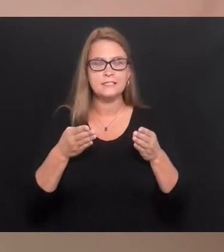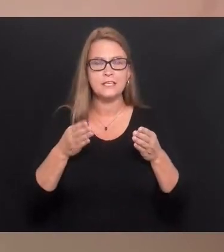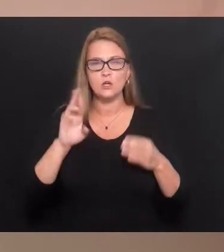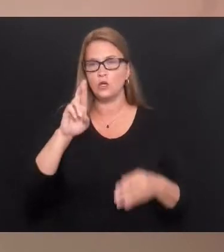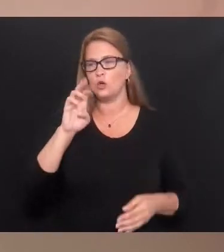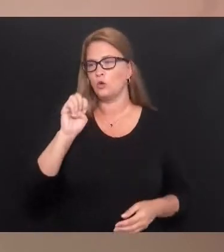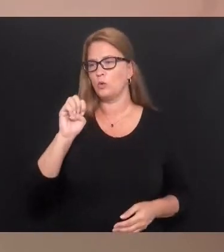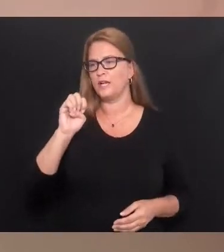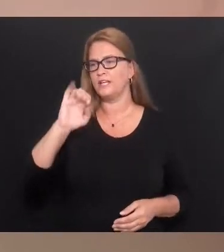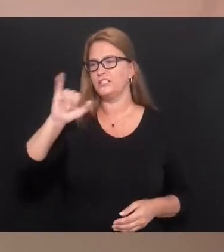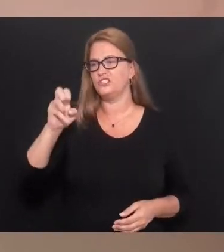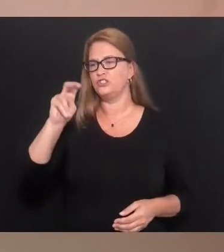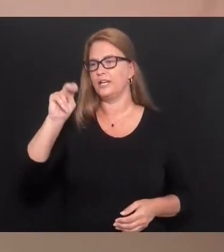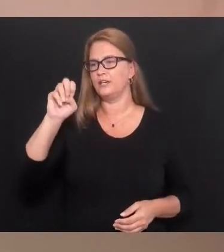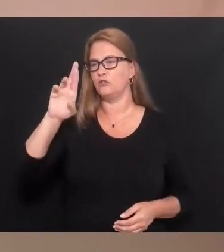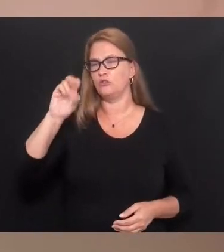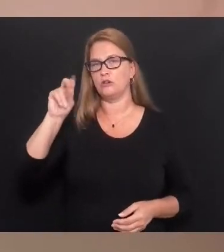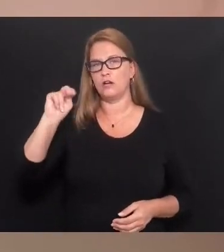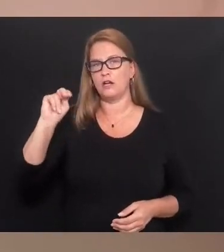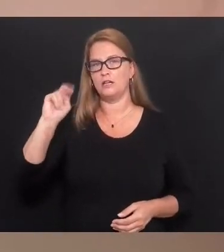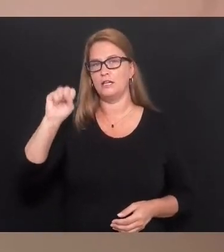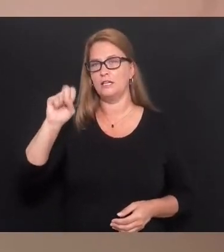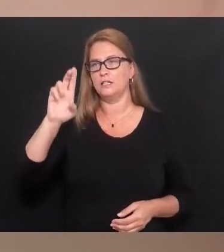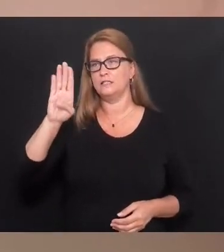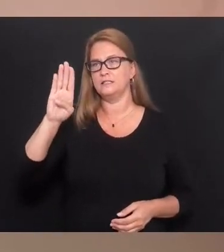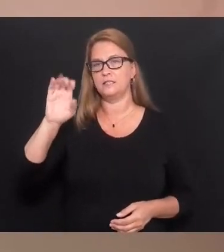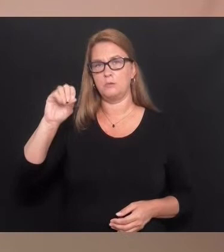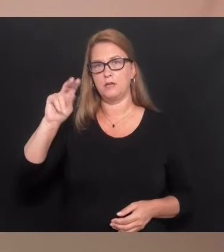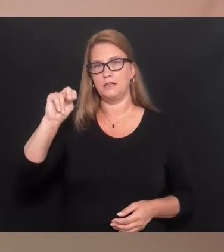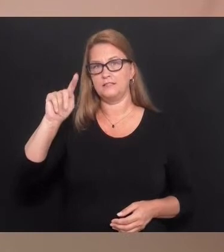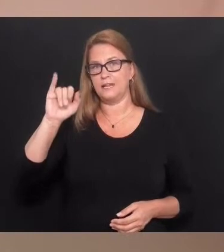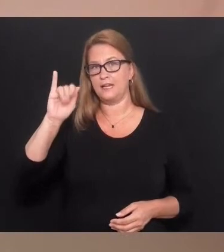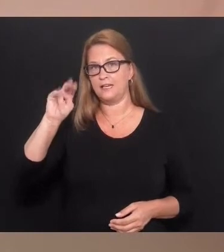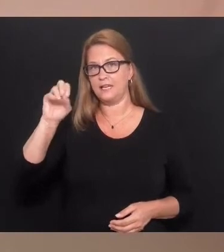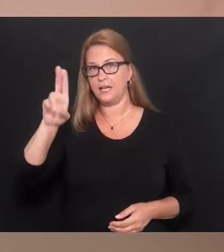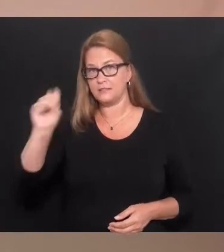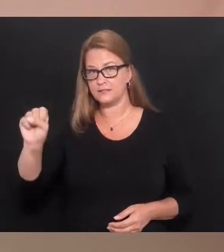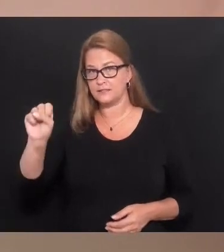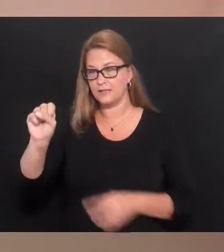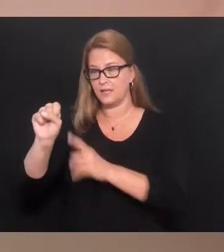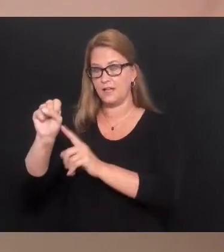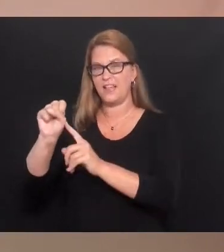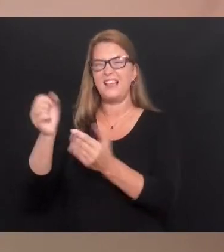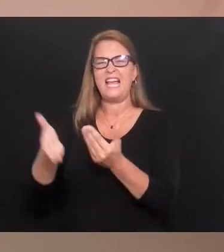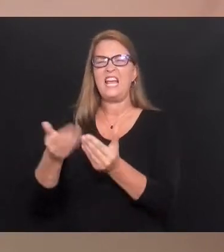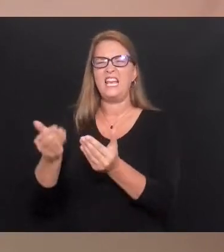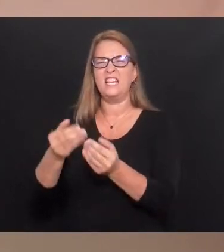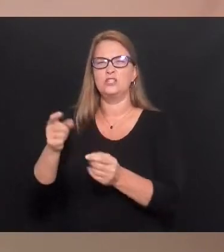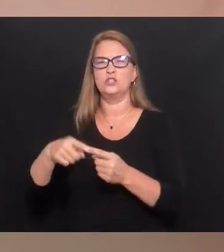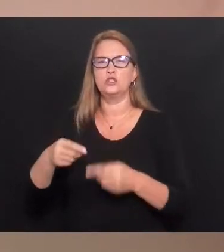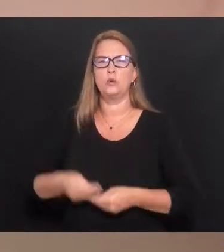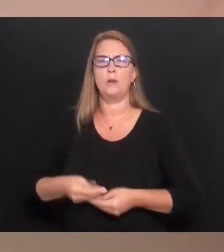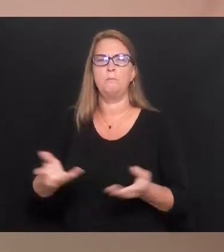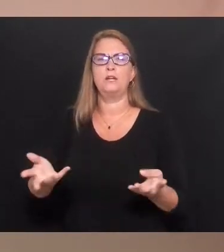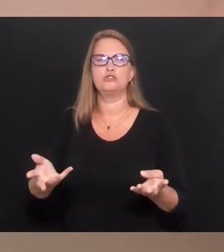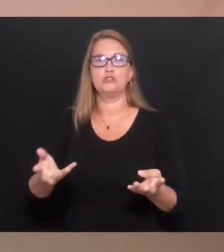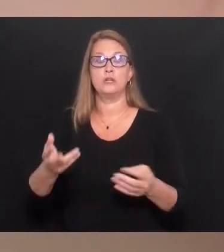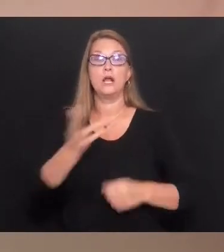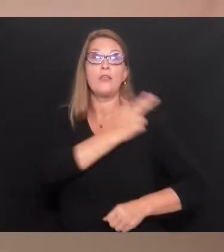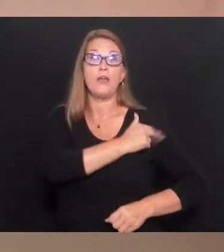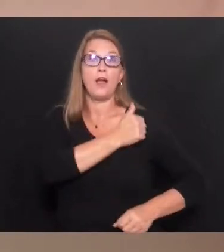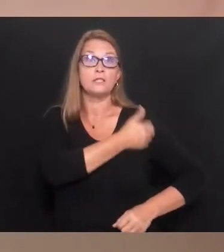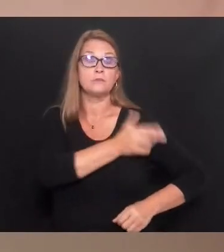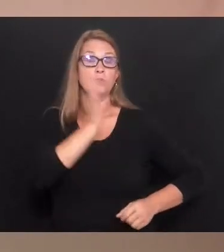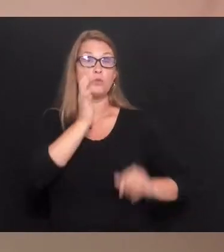Regeneron subcutaneous doses, which are more easy to administer, although our hospitals will continue to